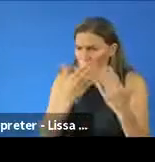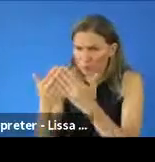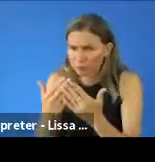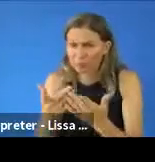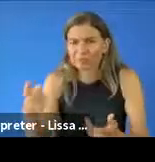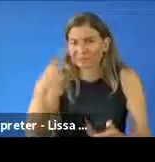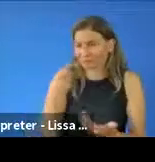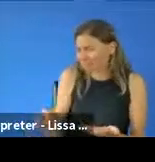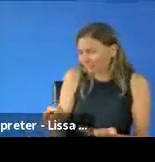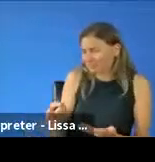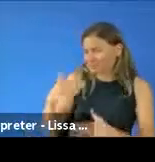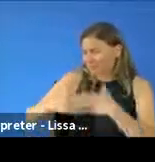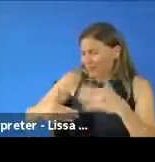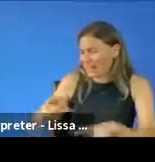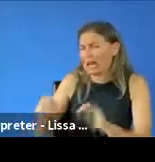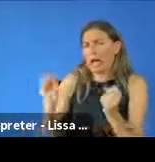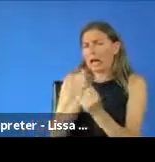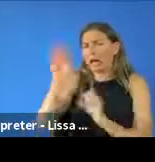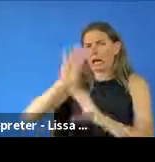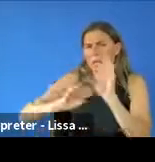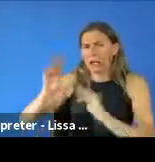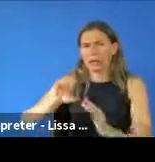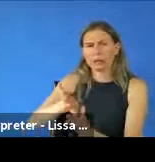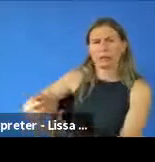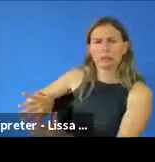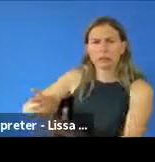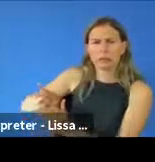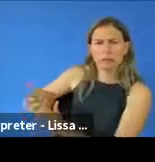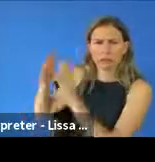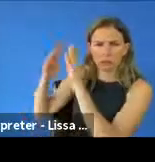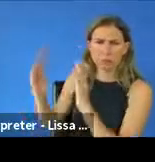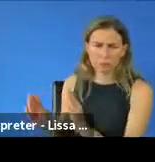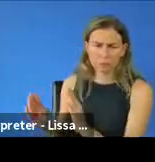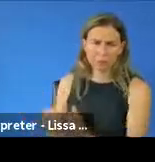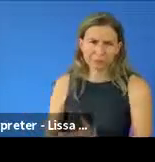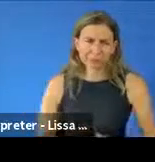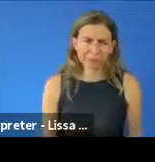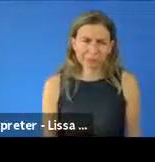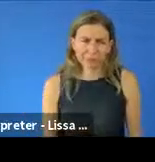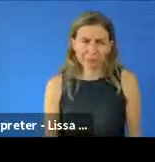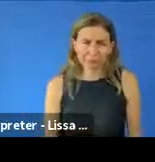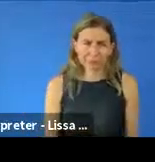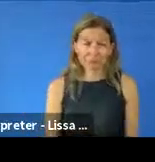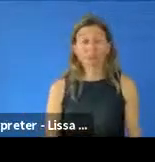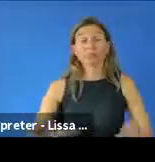at all. Next slide, please. The Education for All program in Sierra Leone has a